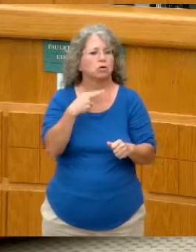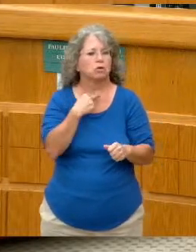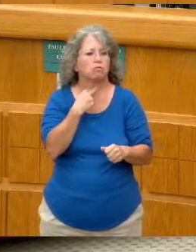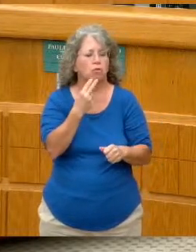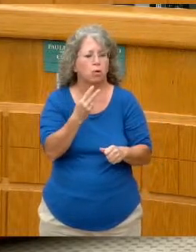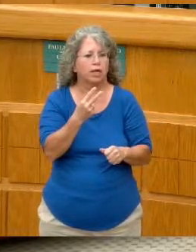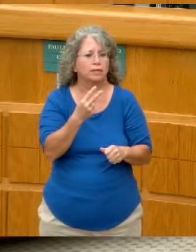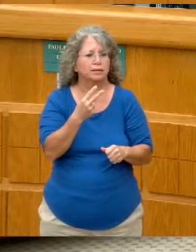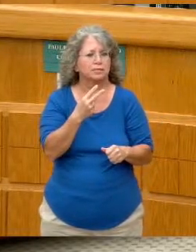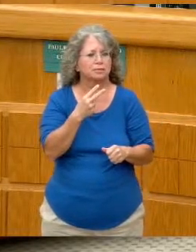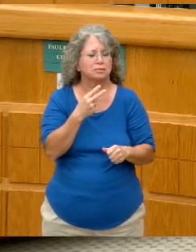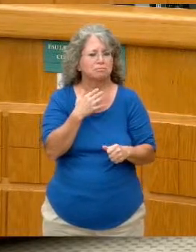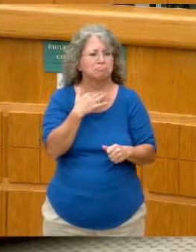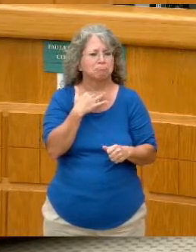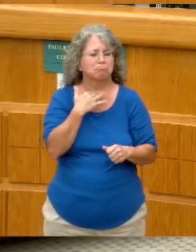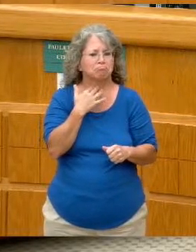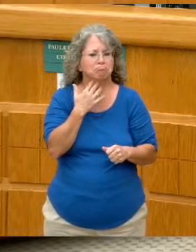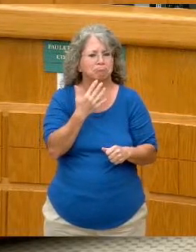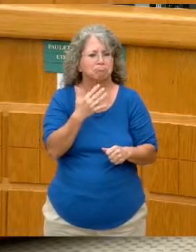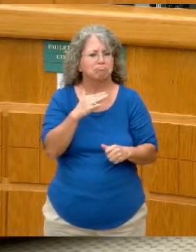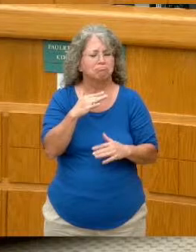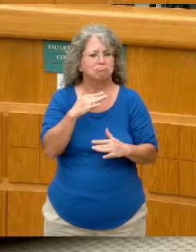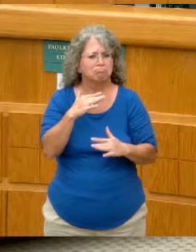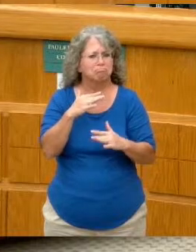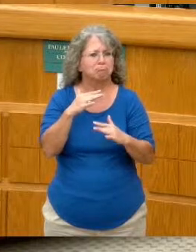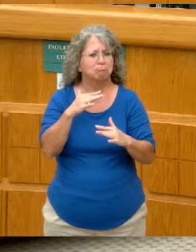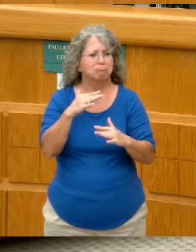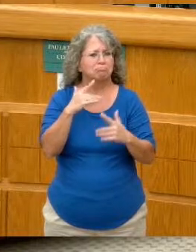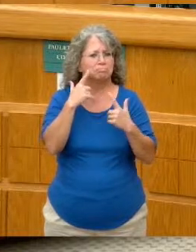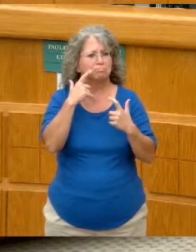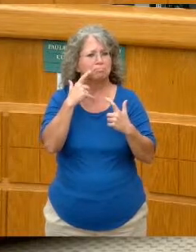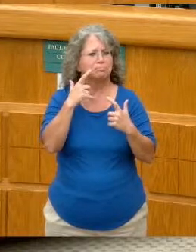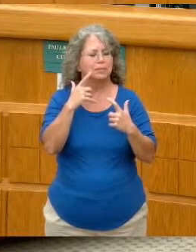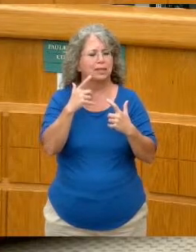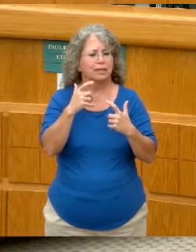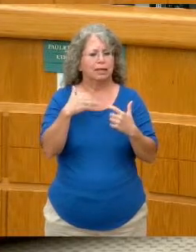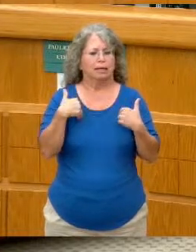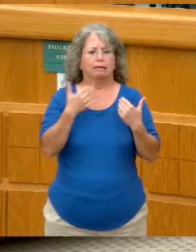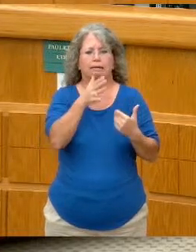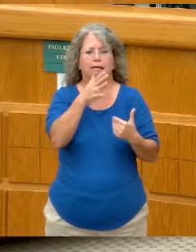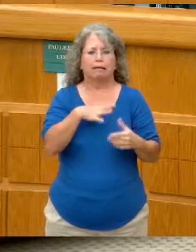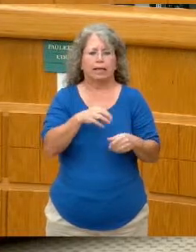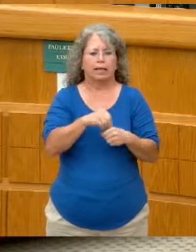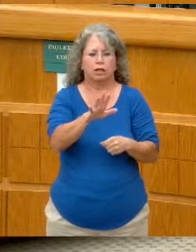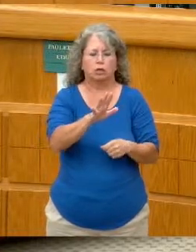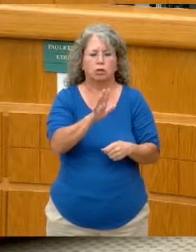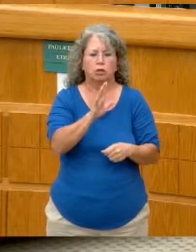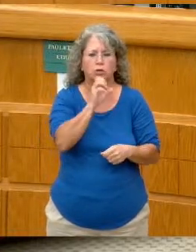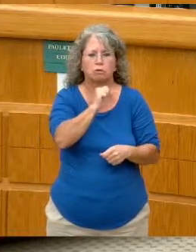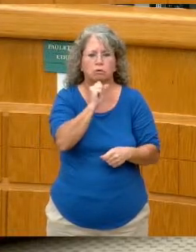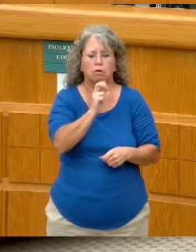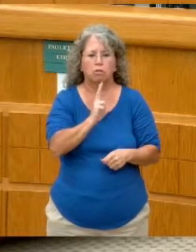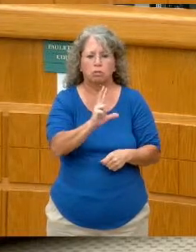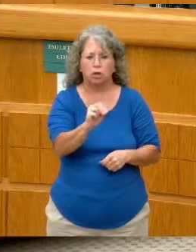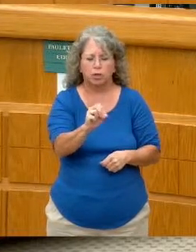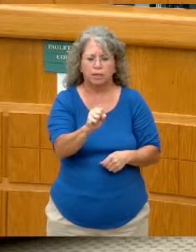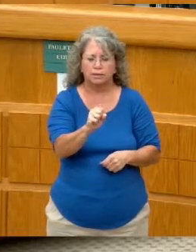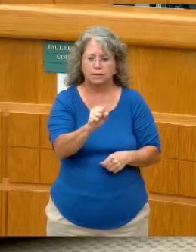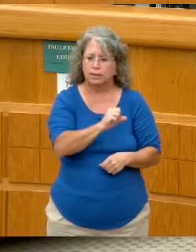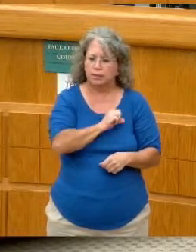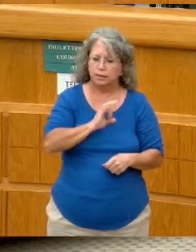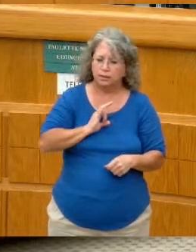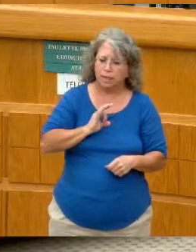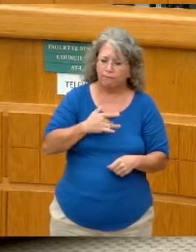to our questions. This was a young lady in her 30s, so staff felt like there was no reason for her to be upset with the